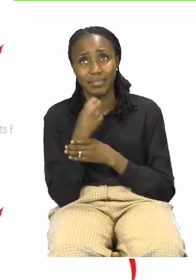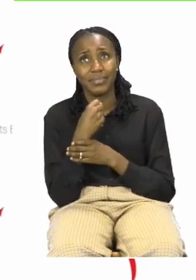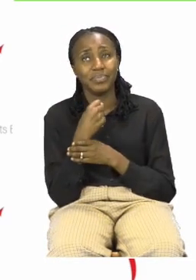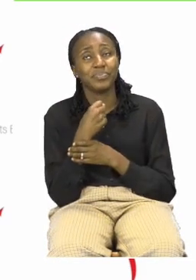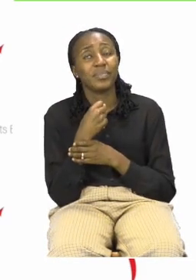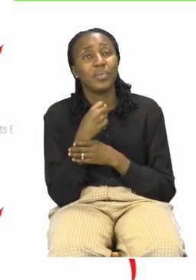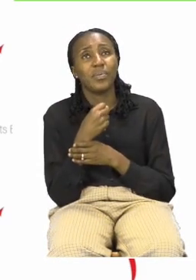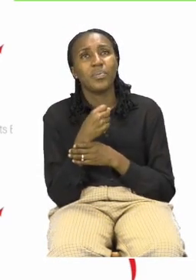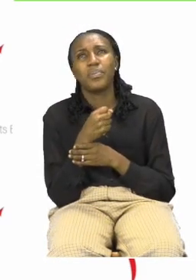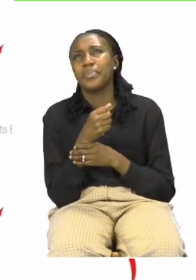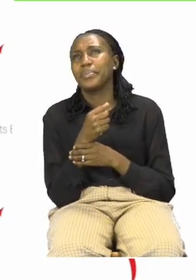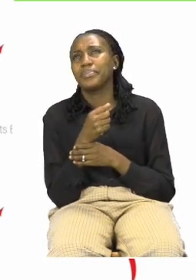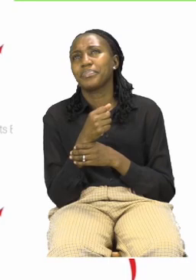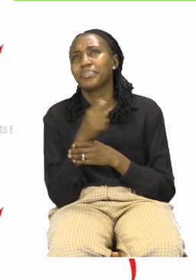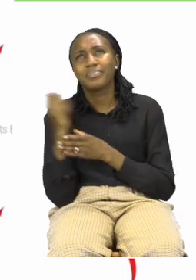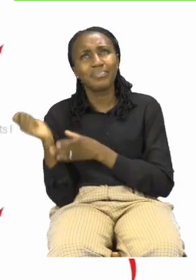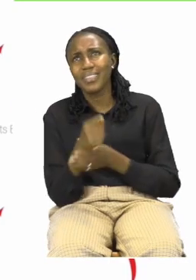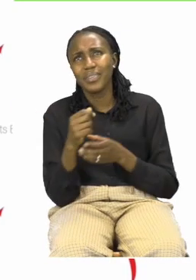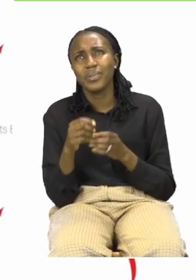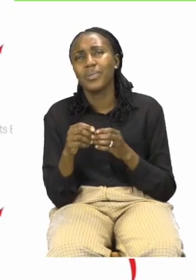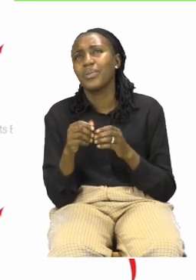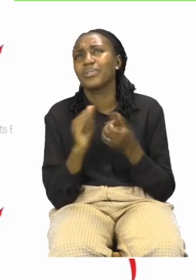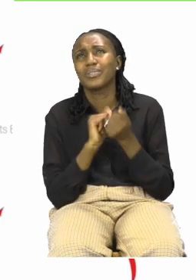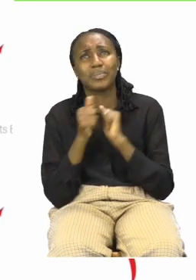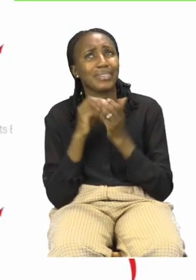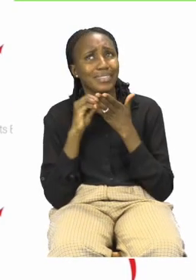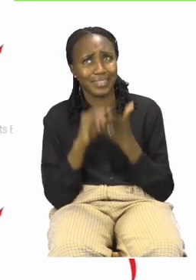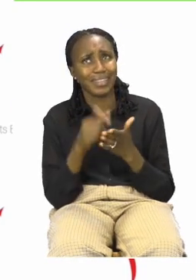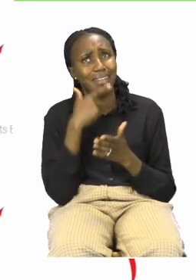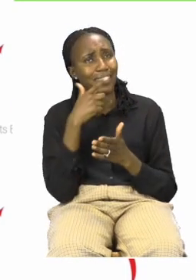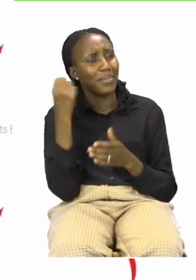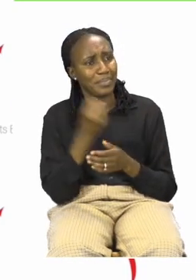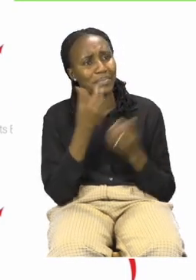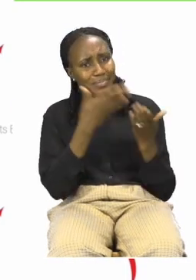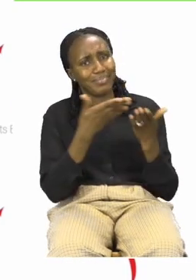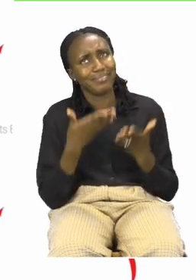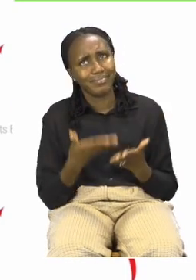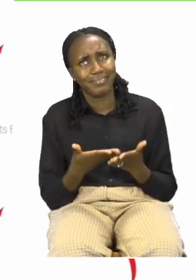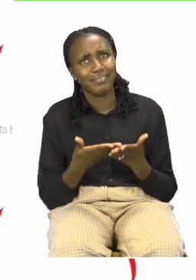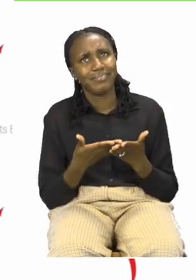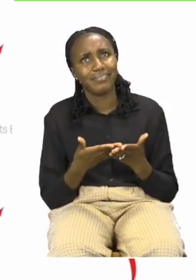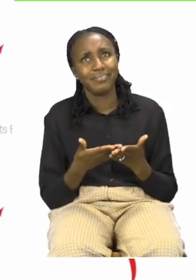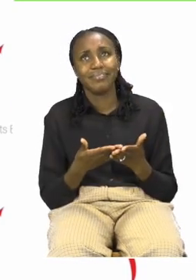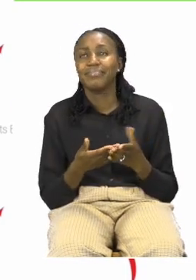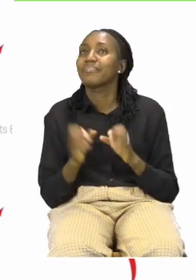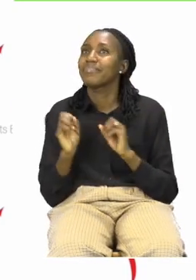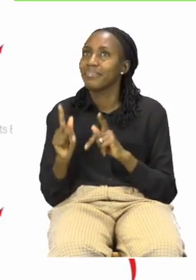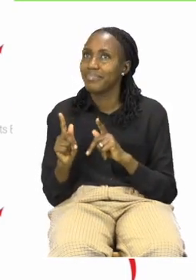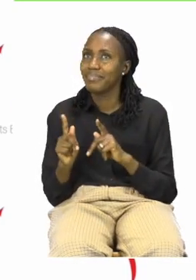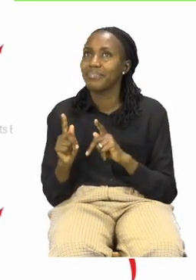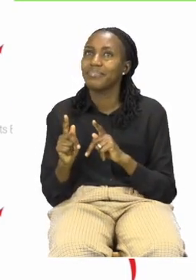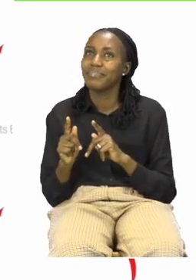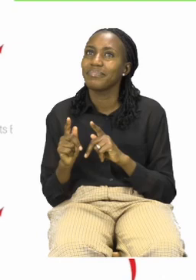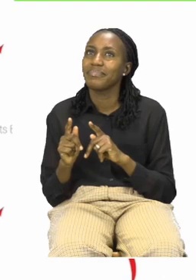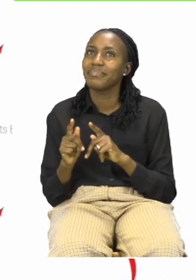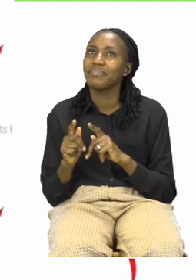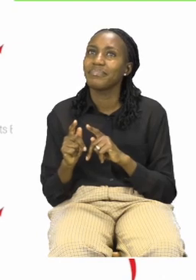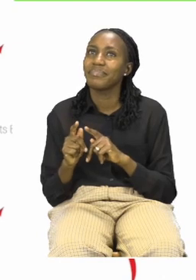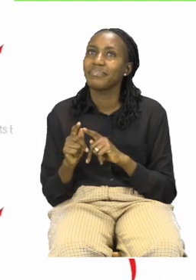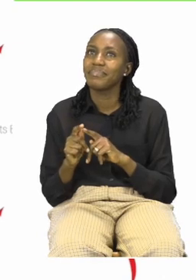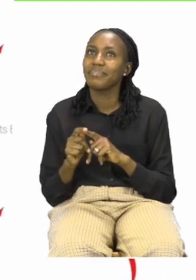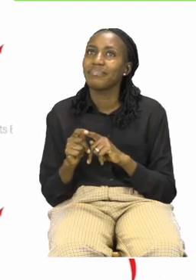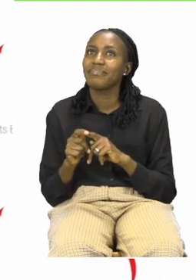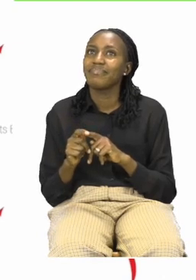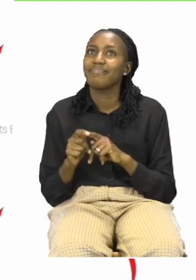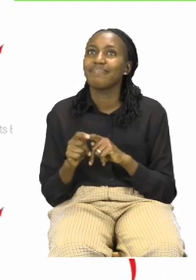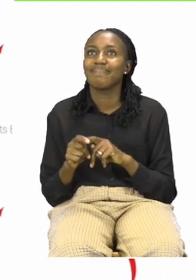elegance, it's a sport of the elite. Thank you so much for coming through. That was Miss Brenda Lance. So from me,